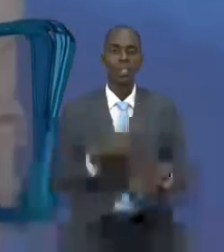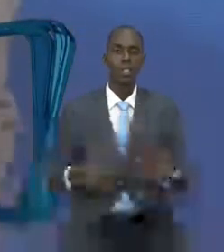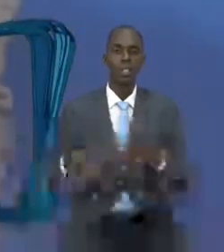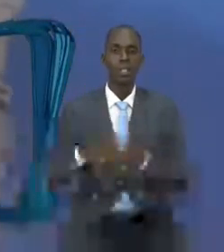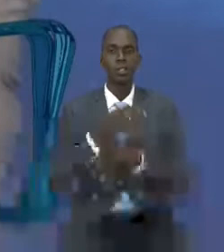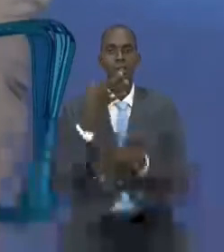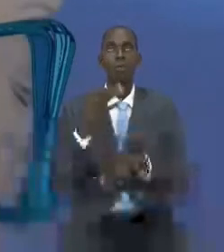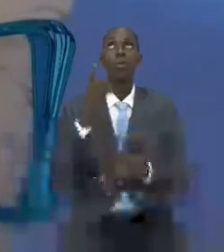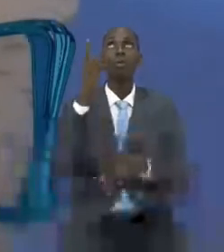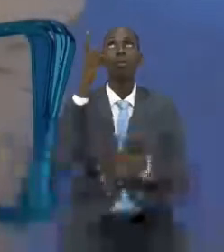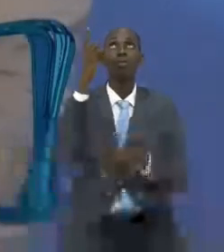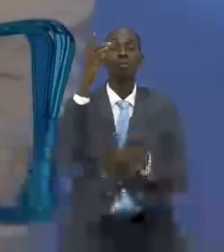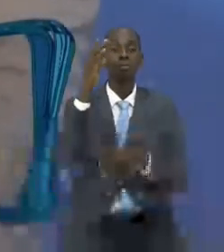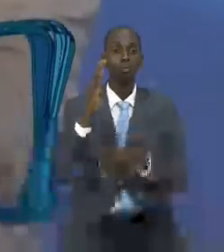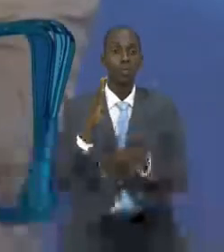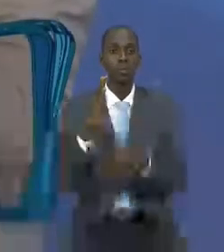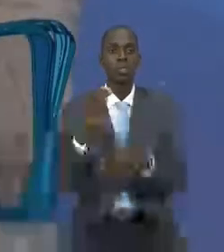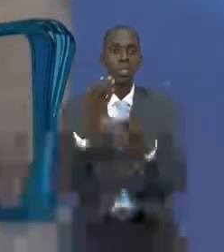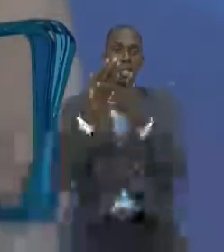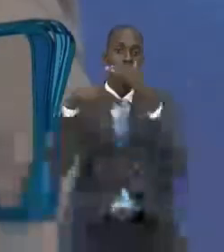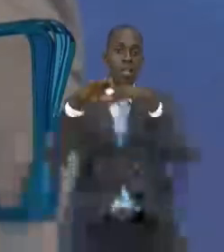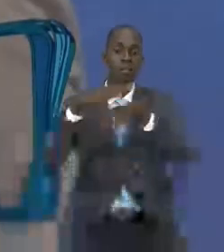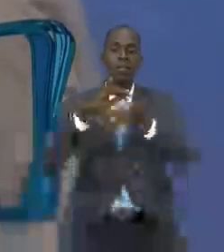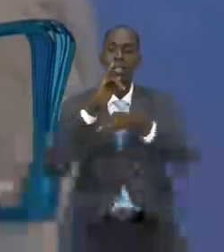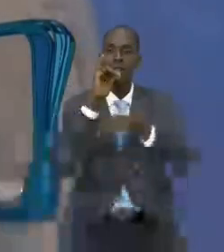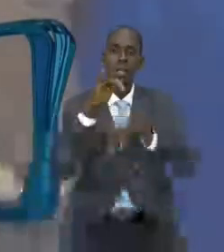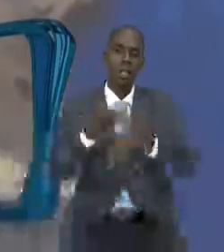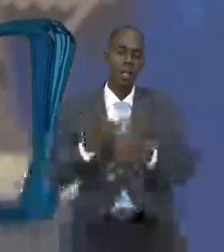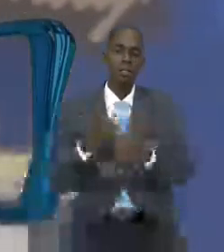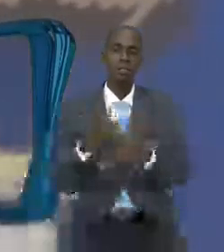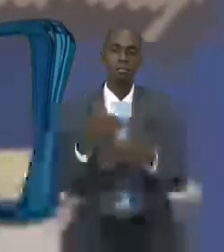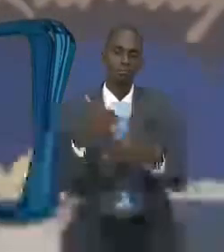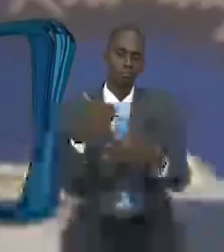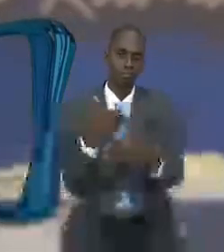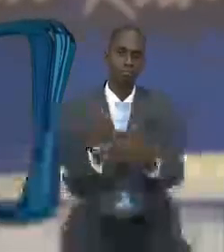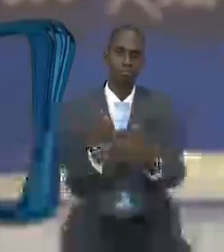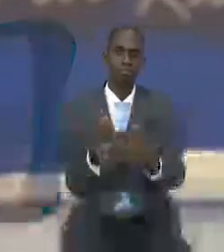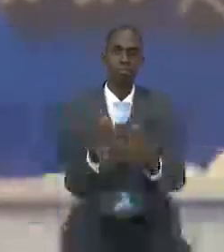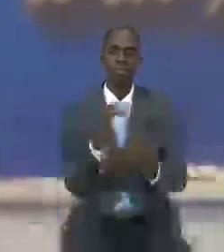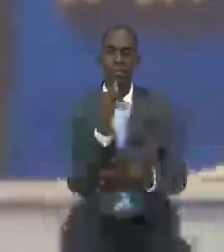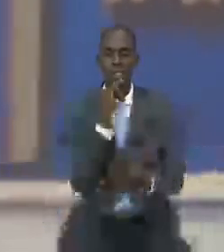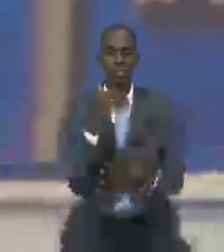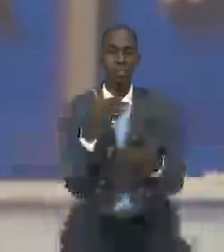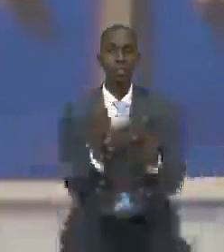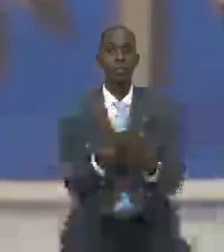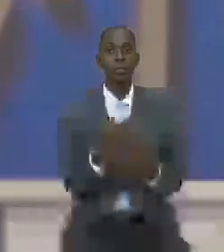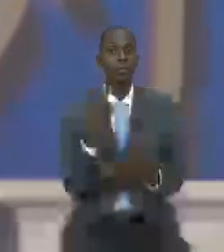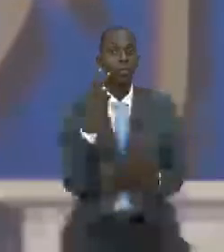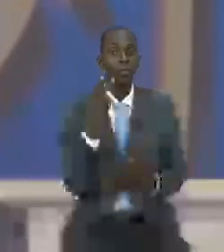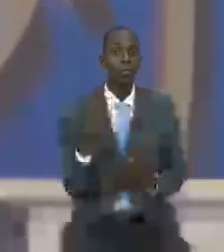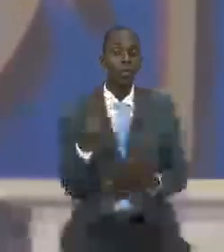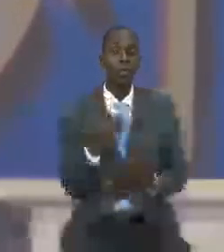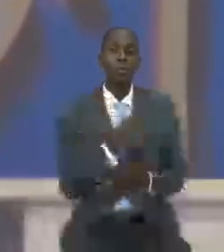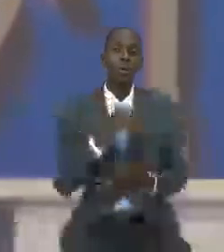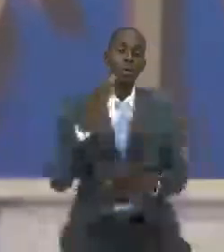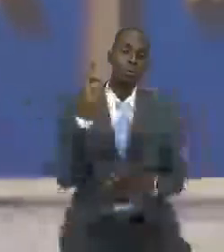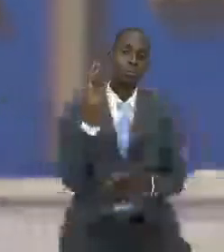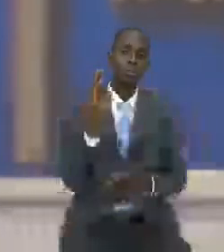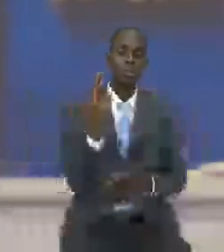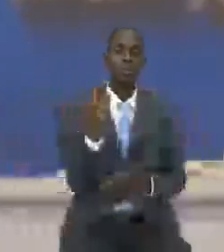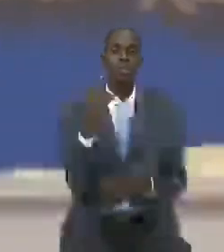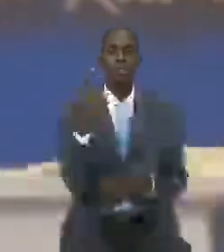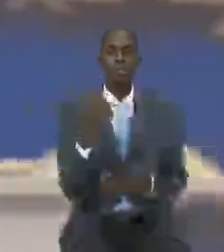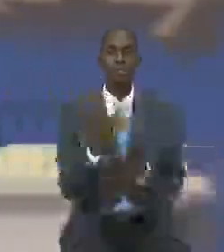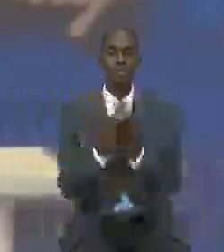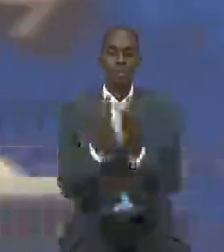of heaven is at hand. Look at that. It's saying, what we preach? We preach the peace of the kingdom.